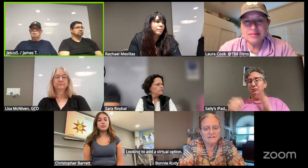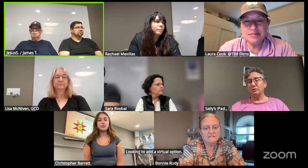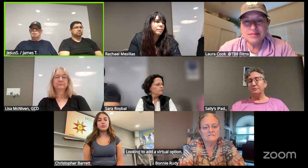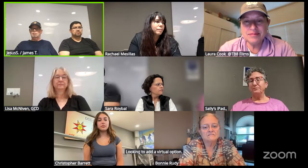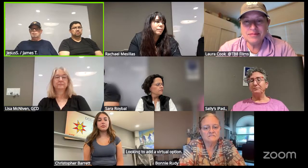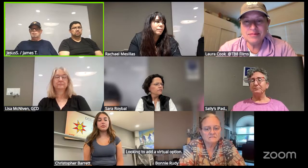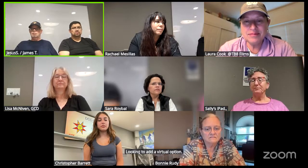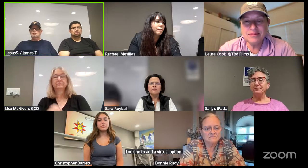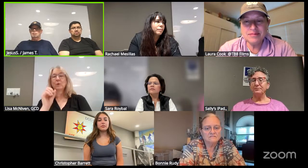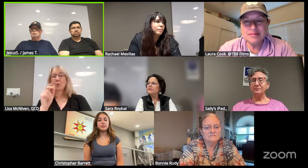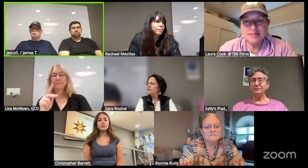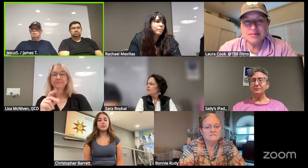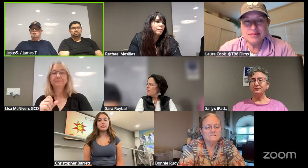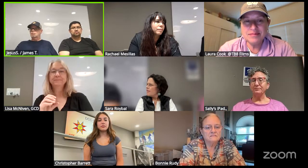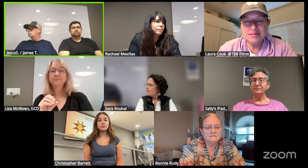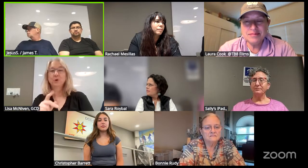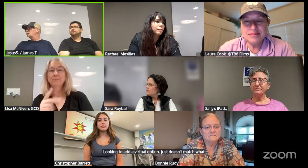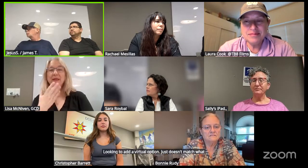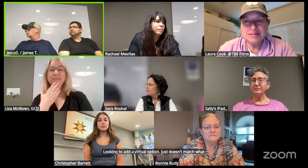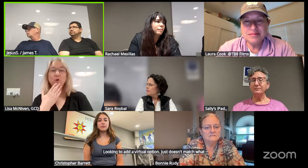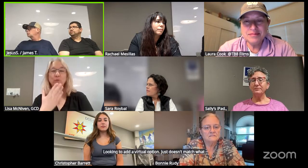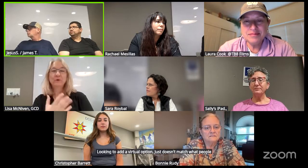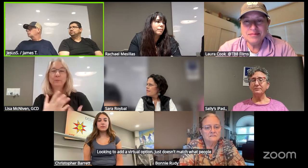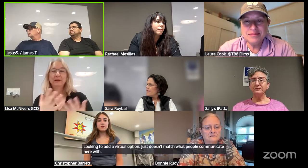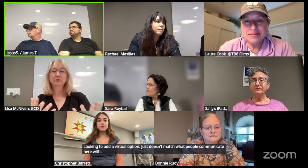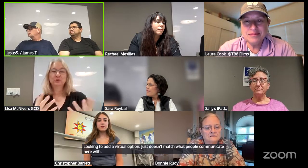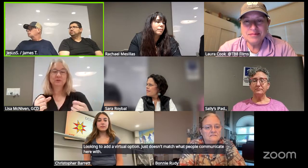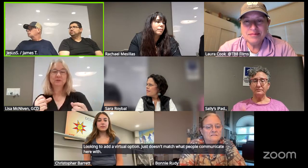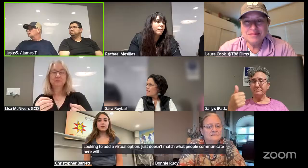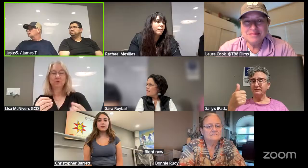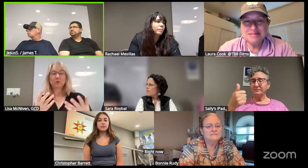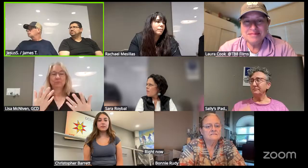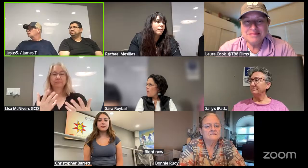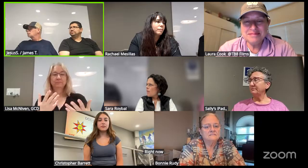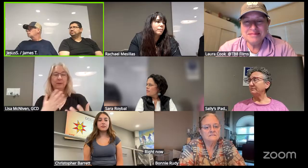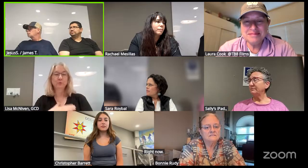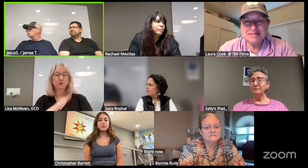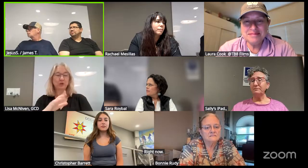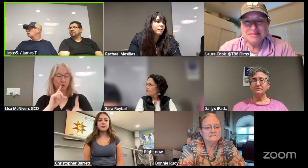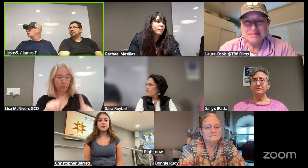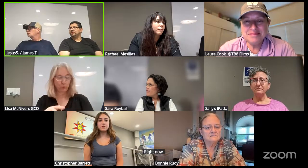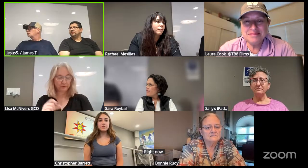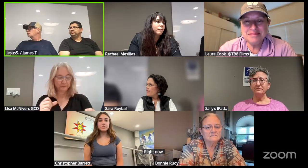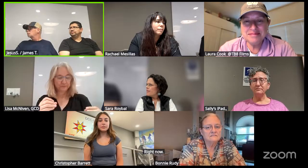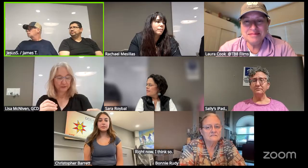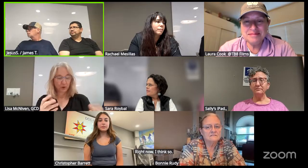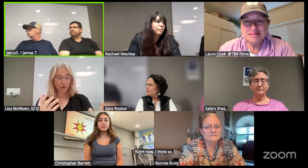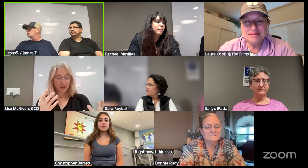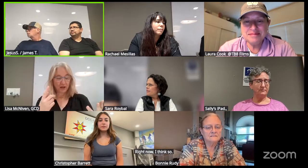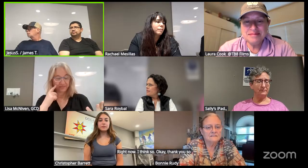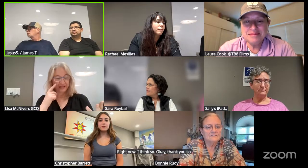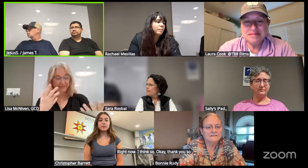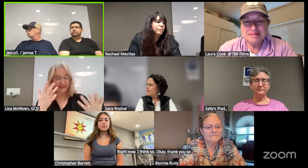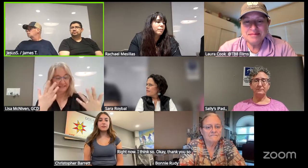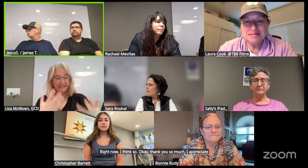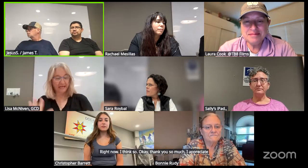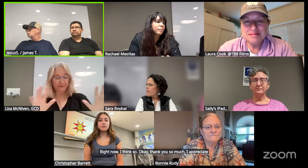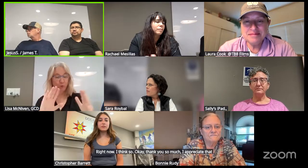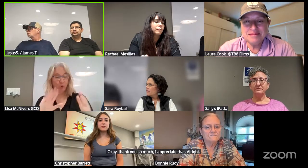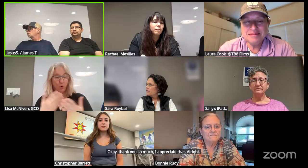It just doesn't match what people in the community are right now. Lisa says, okay, thank you so much. I appreciate that